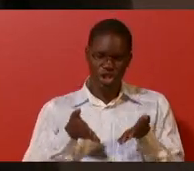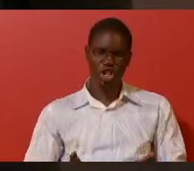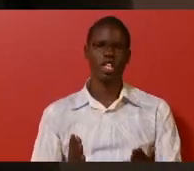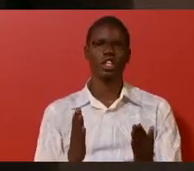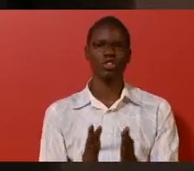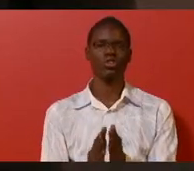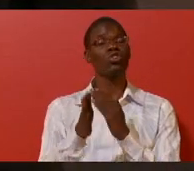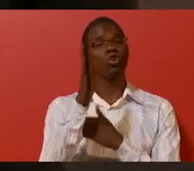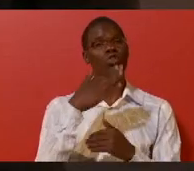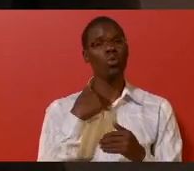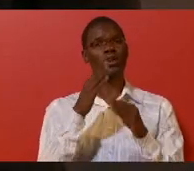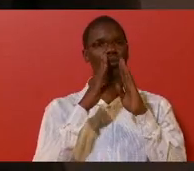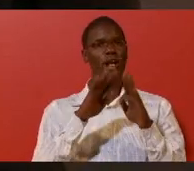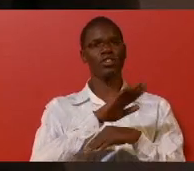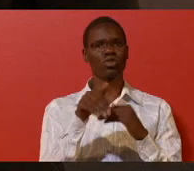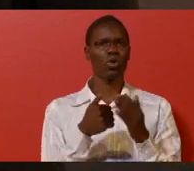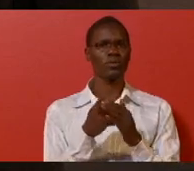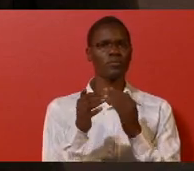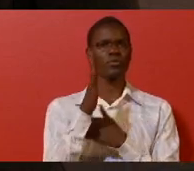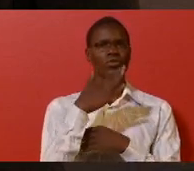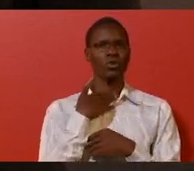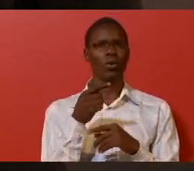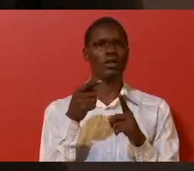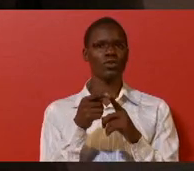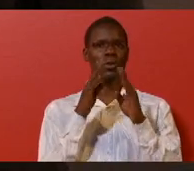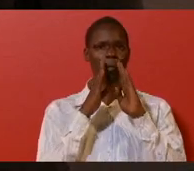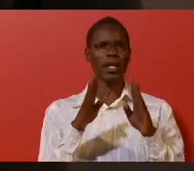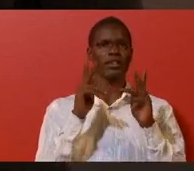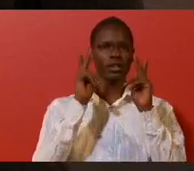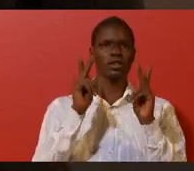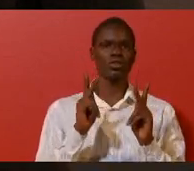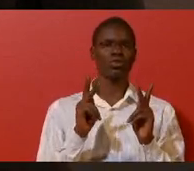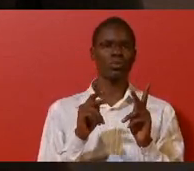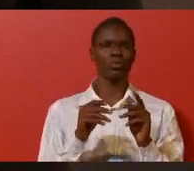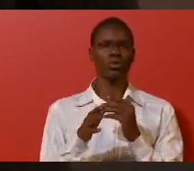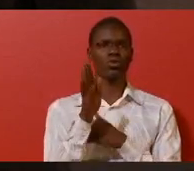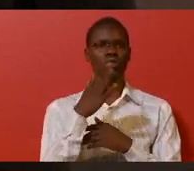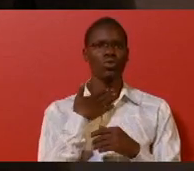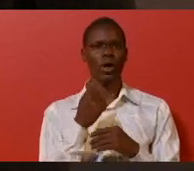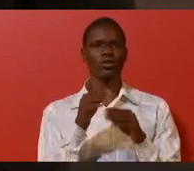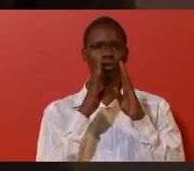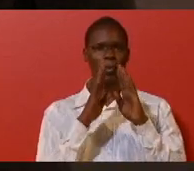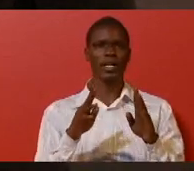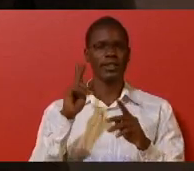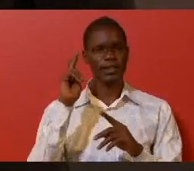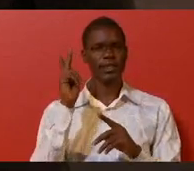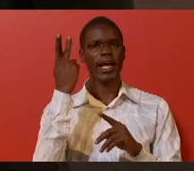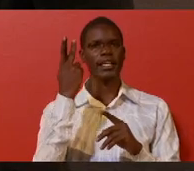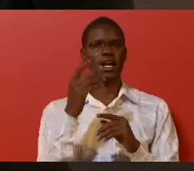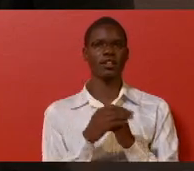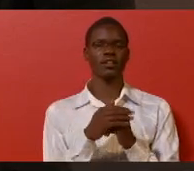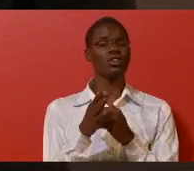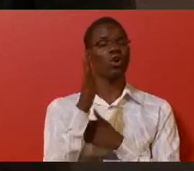is he wants to bless us all. God wants to bless Kisumu. God wants to bless Kenya. God wants to